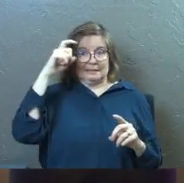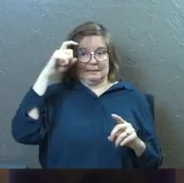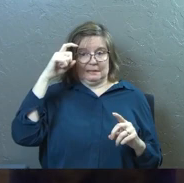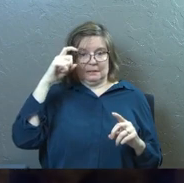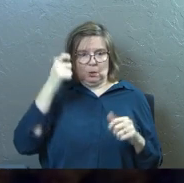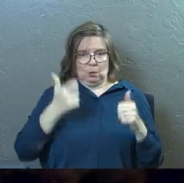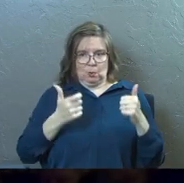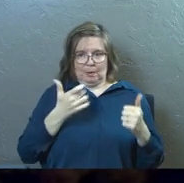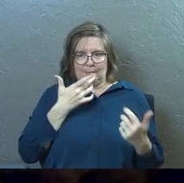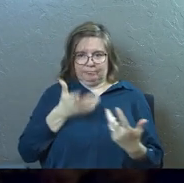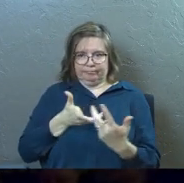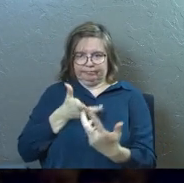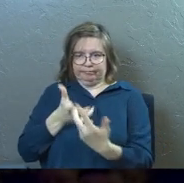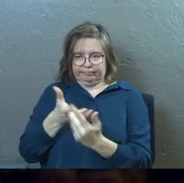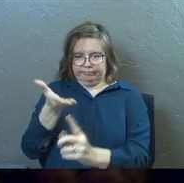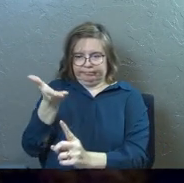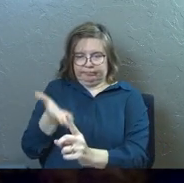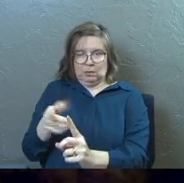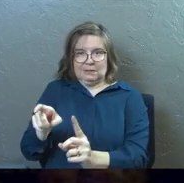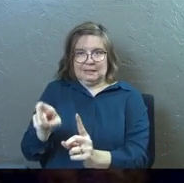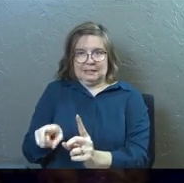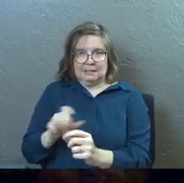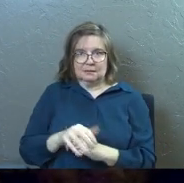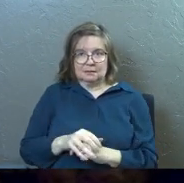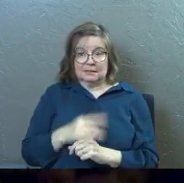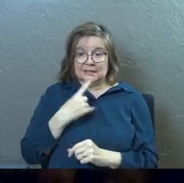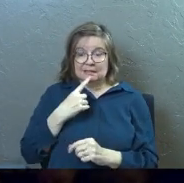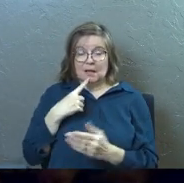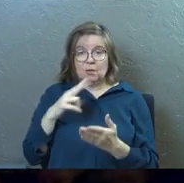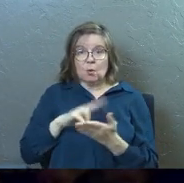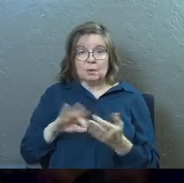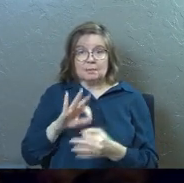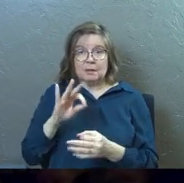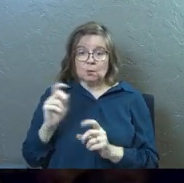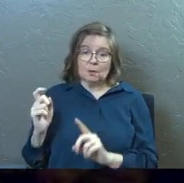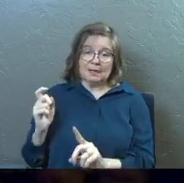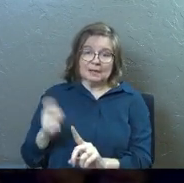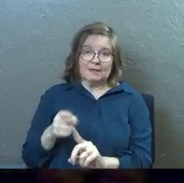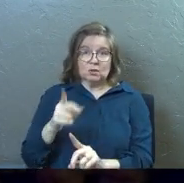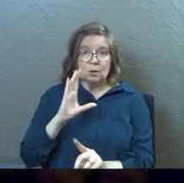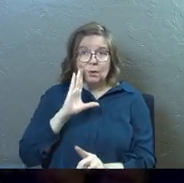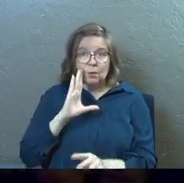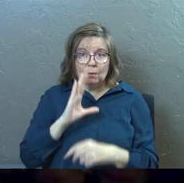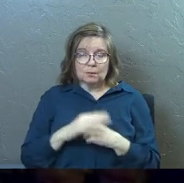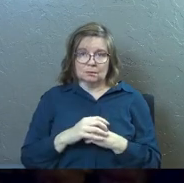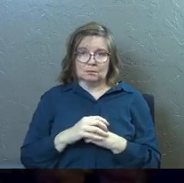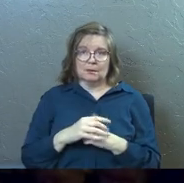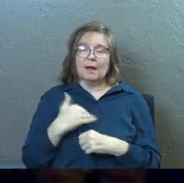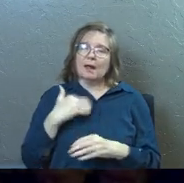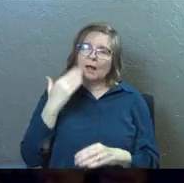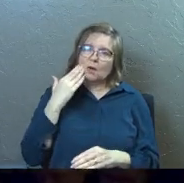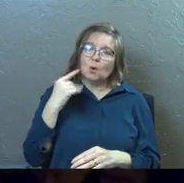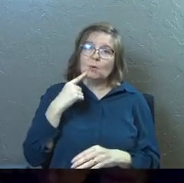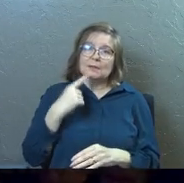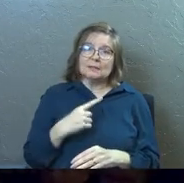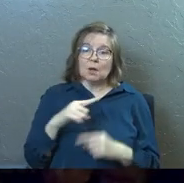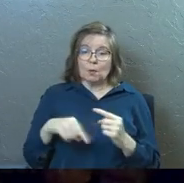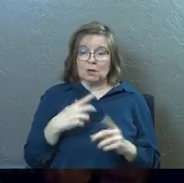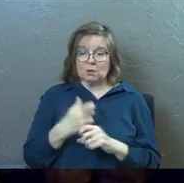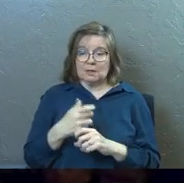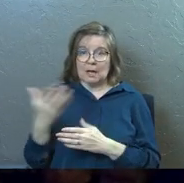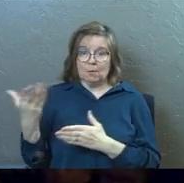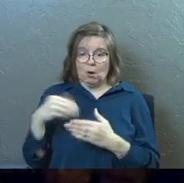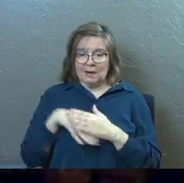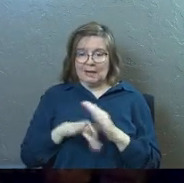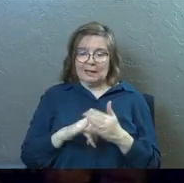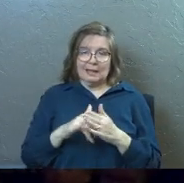discernment-wise what it is that this person needs? He says the Holy Spirit will give it to you. And I know he says when you get